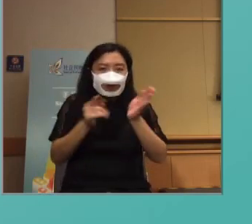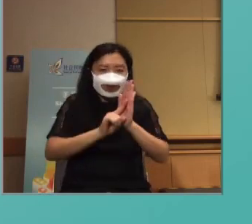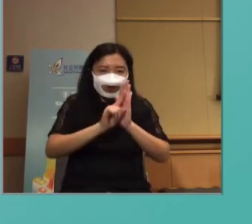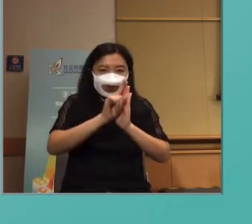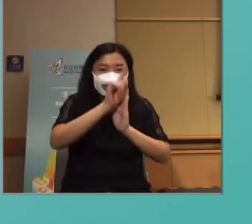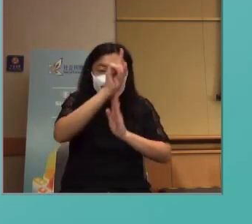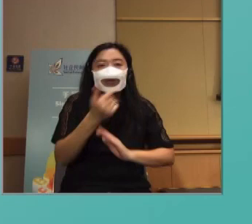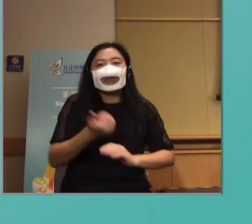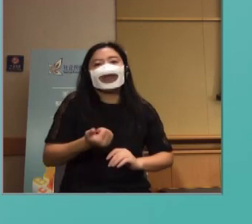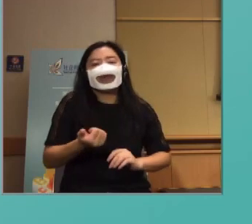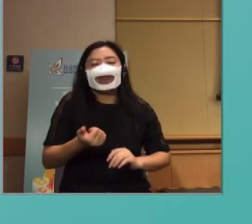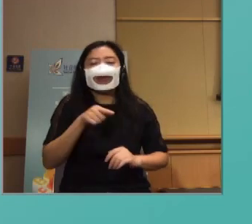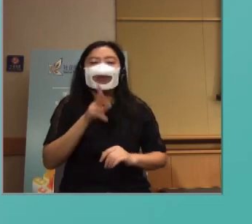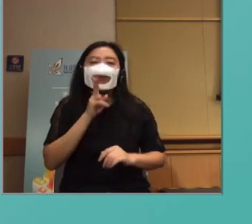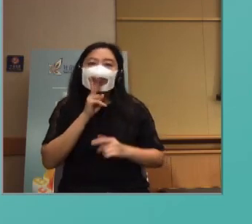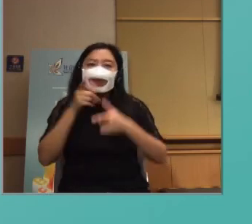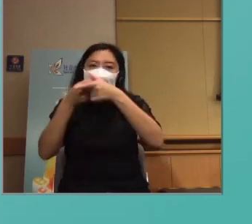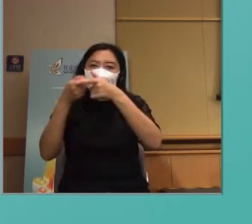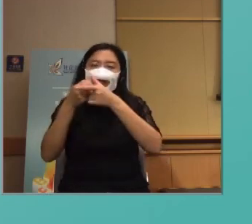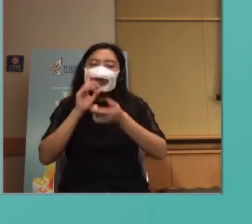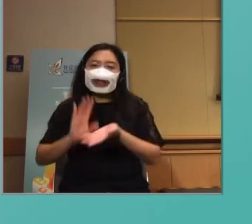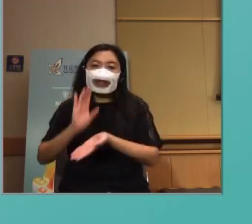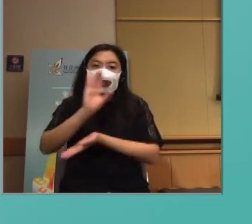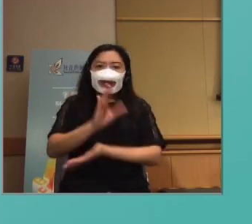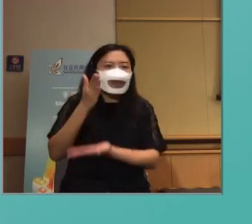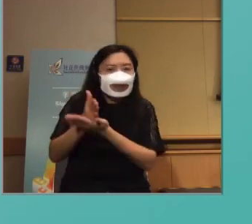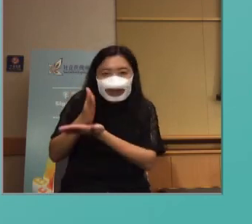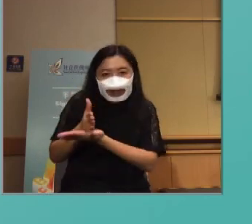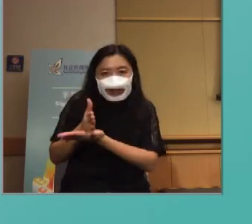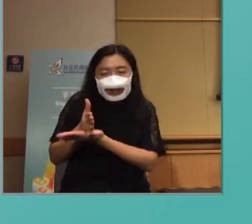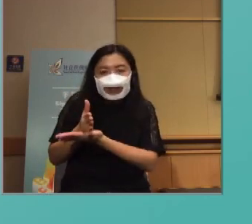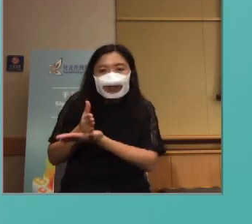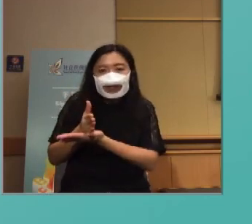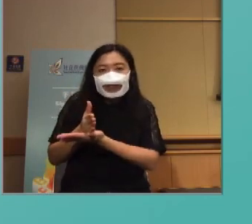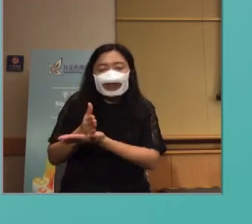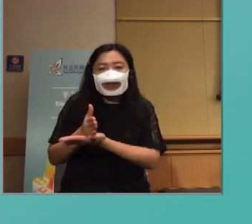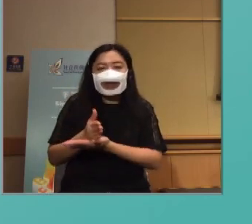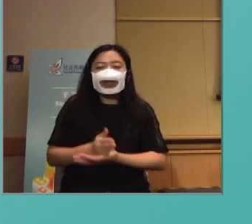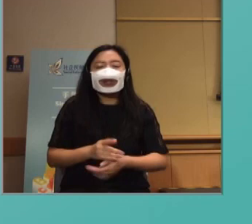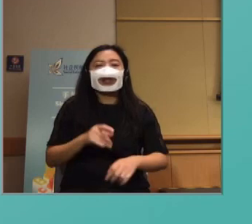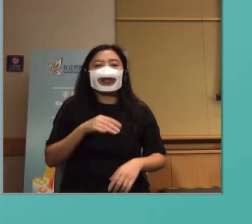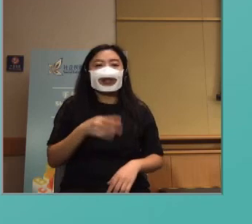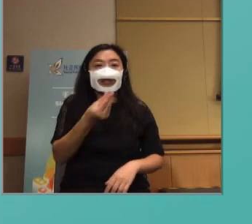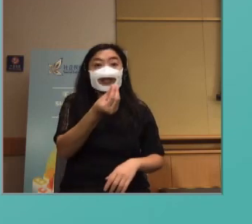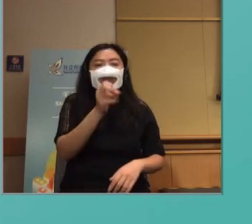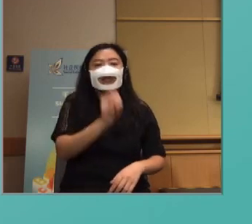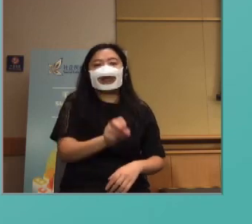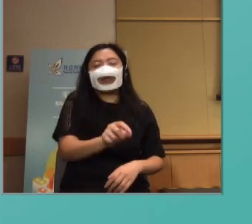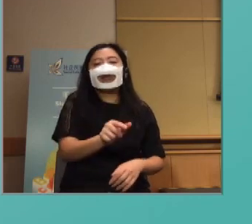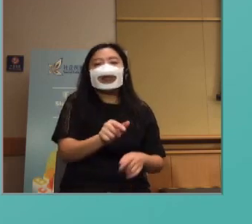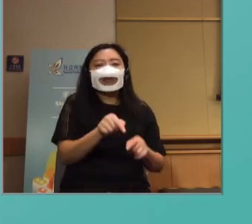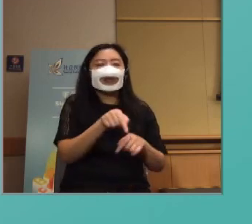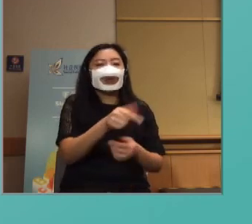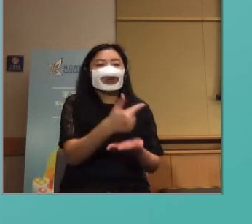projects. But it doesn't change the fact that funding is essential. And now in the winter, funding